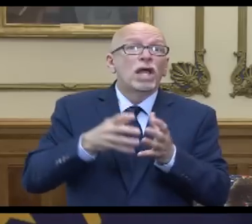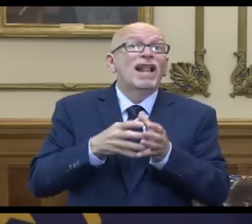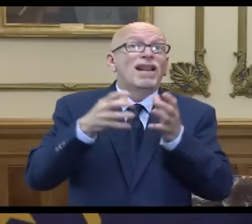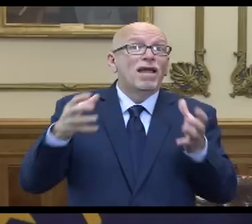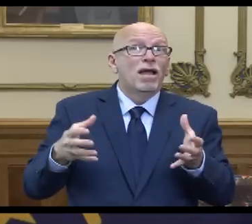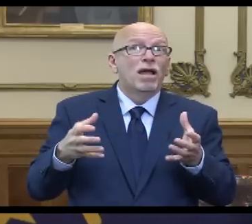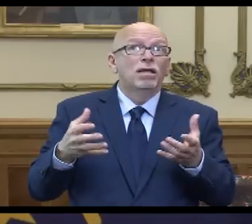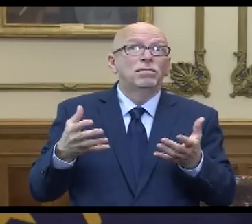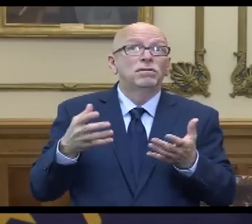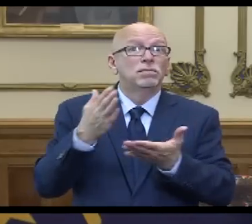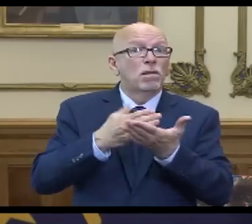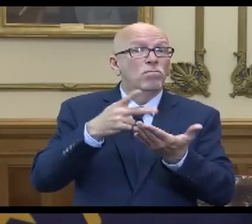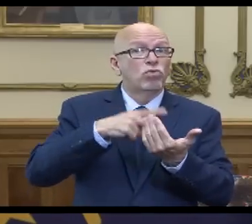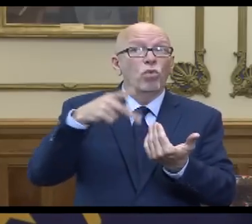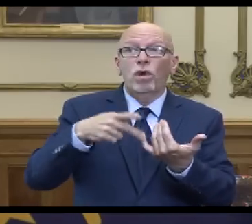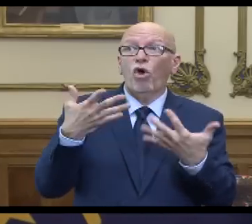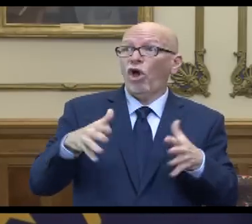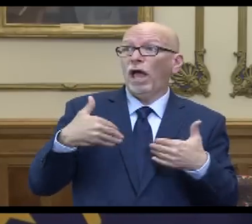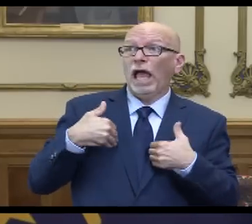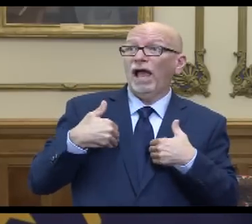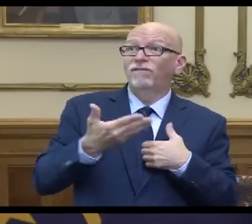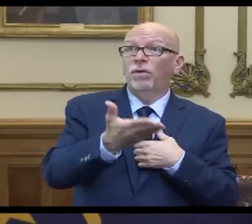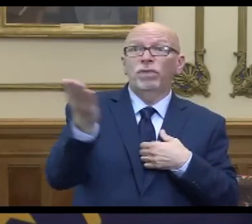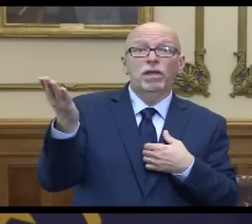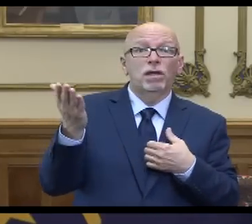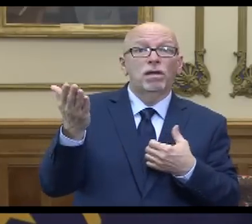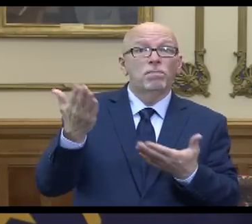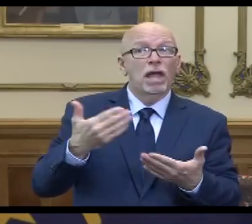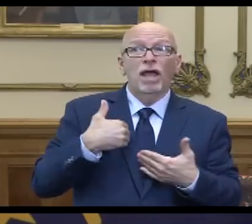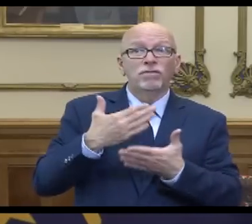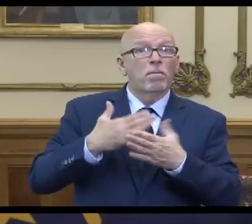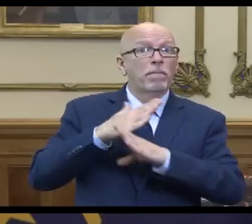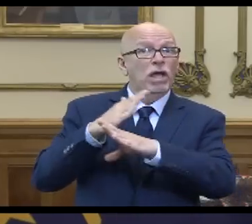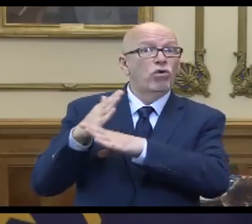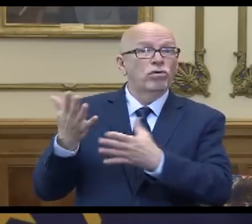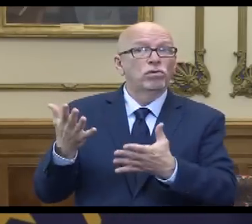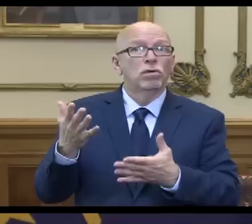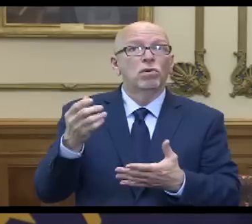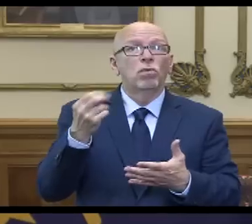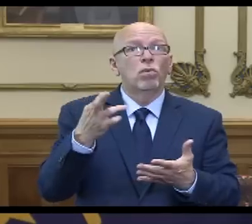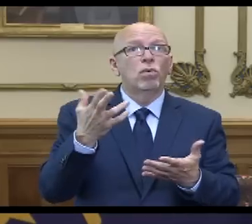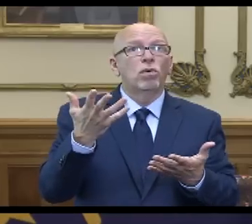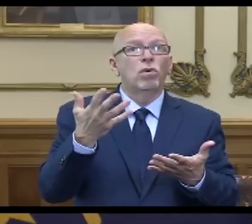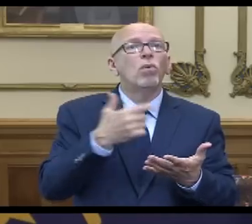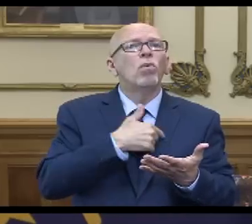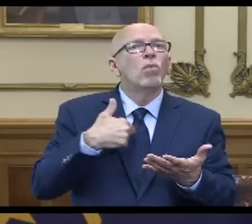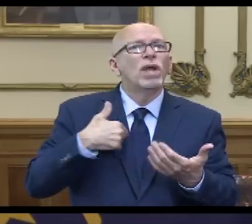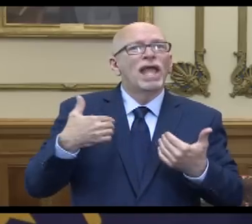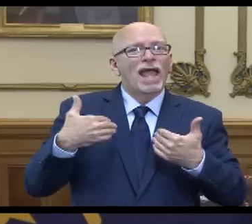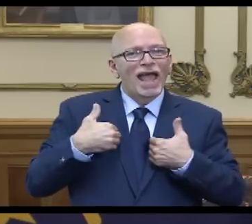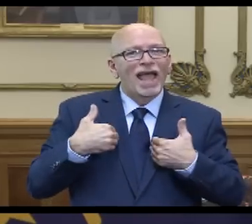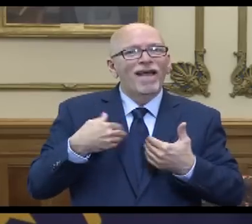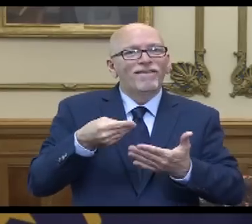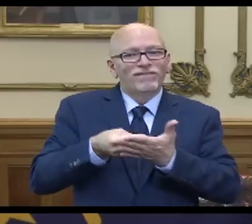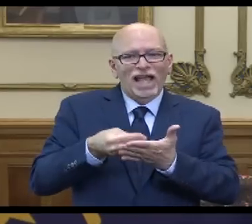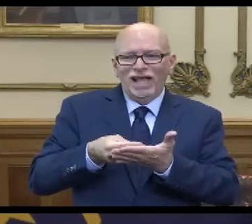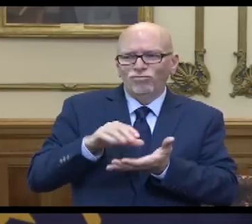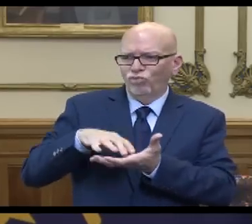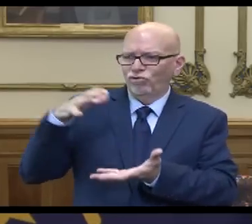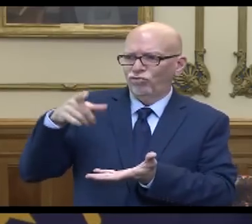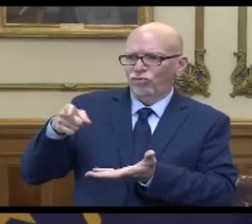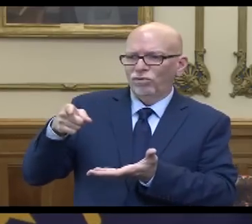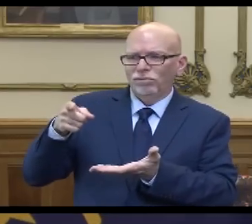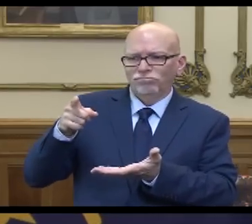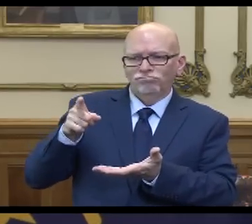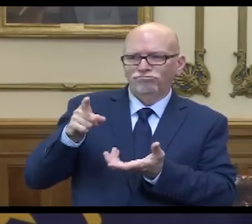some probably programs that are there right now where there are barriers, where it, we have financial resources being